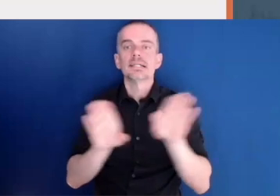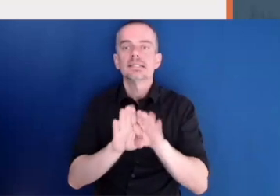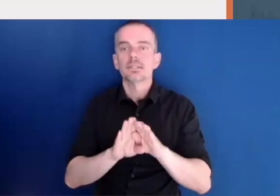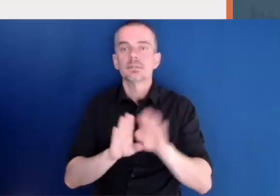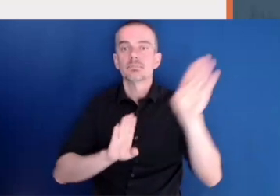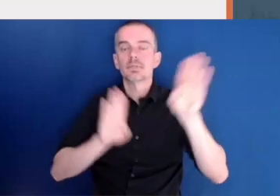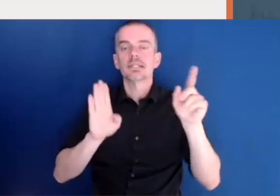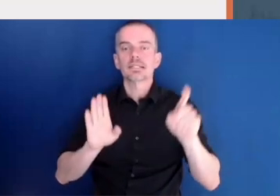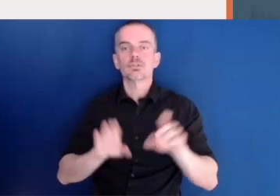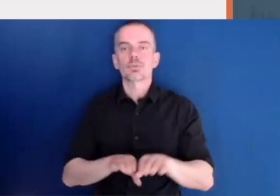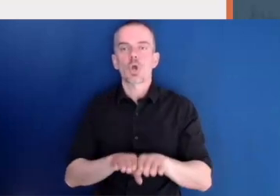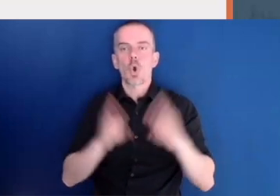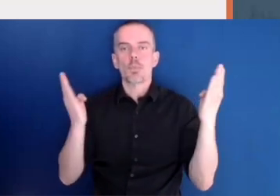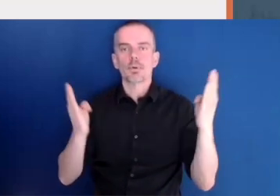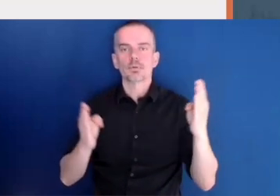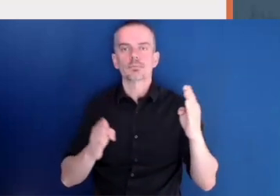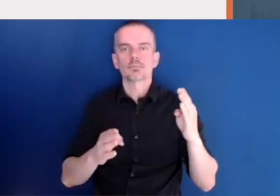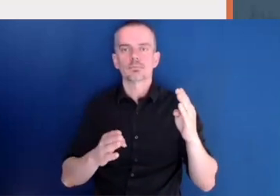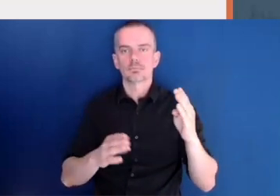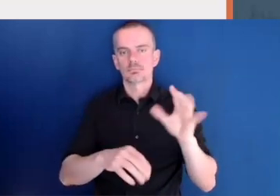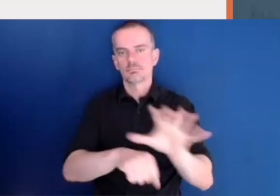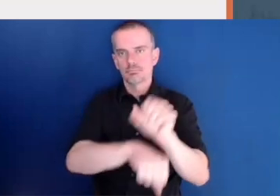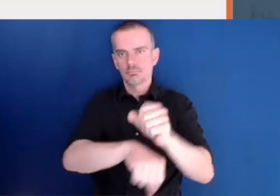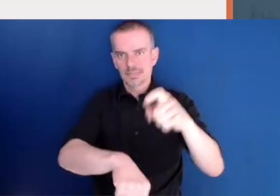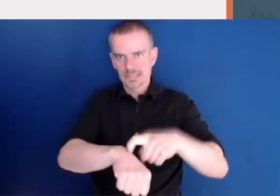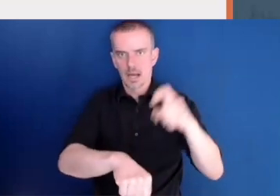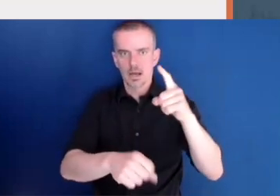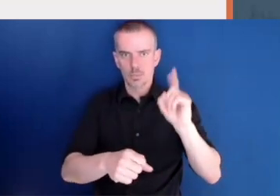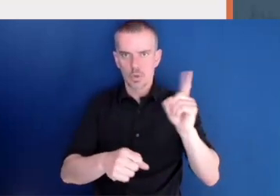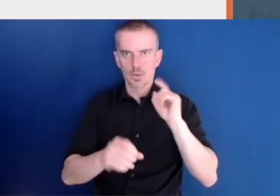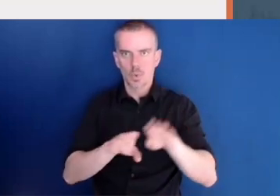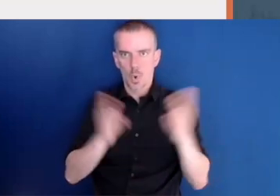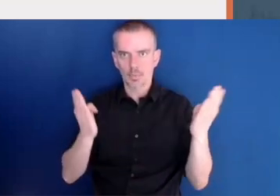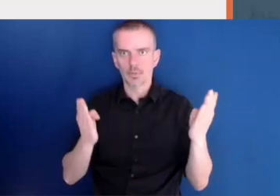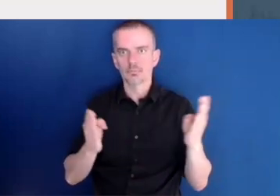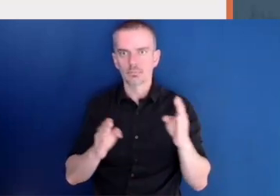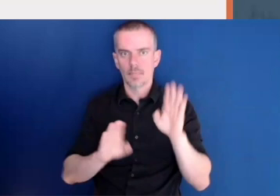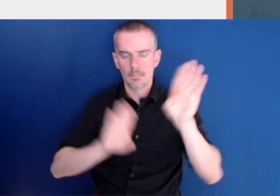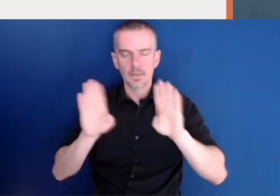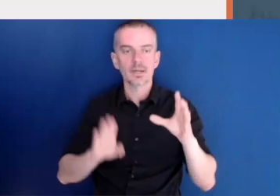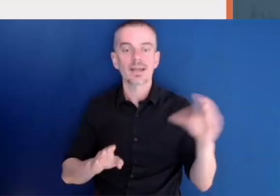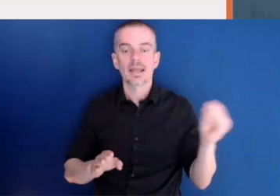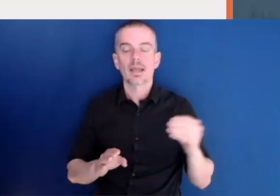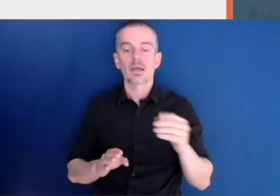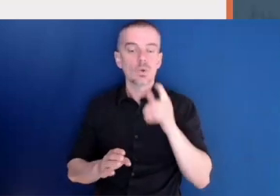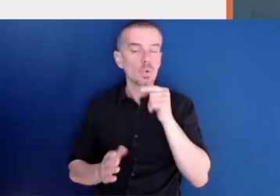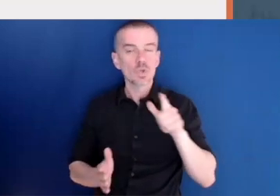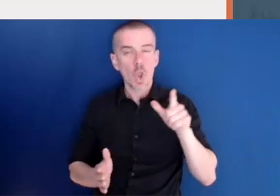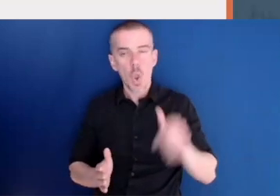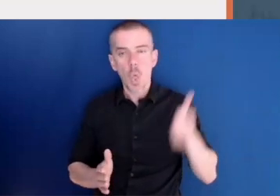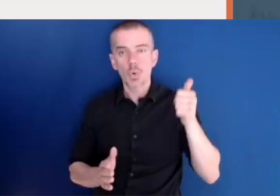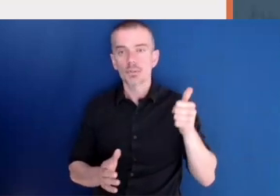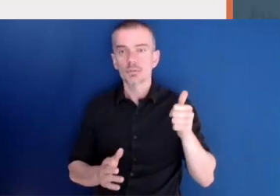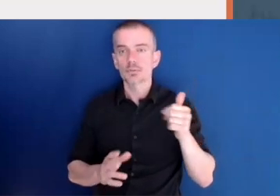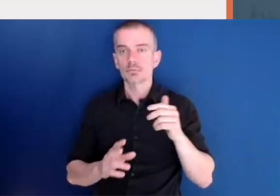opened at a predetermined time and place, and you need to award that that contract to the lowest